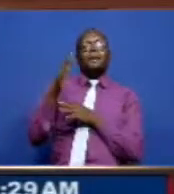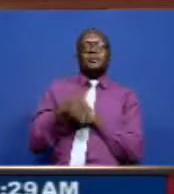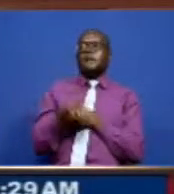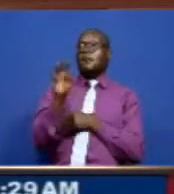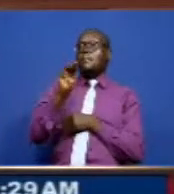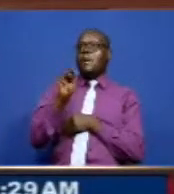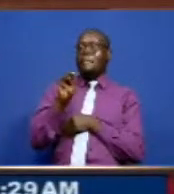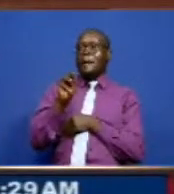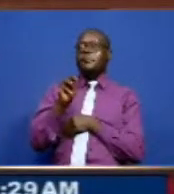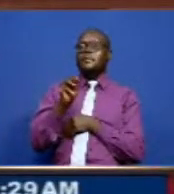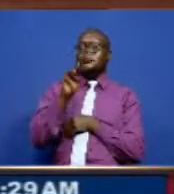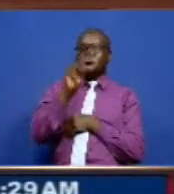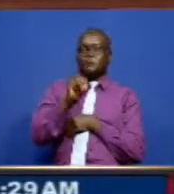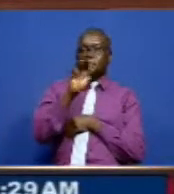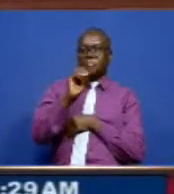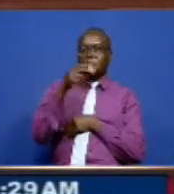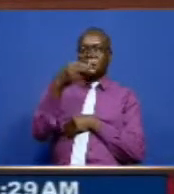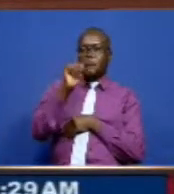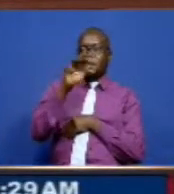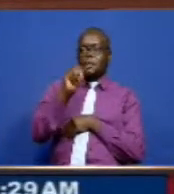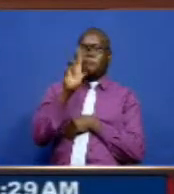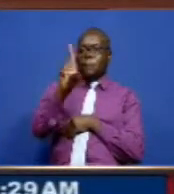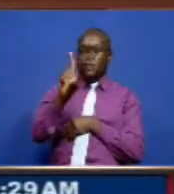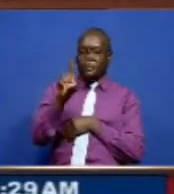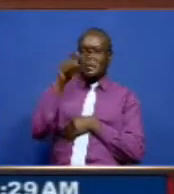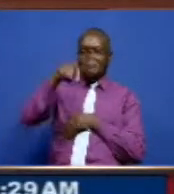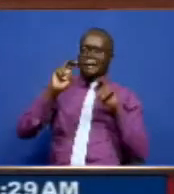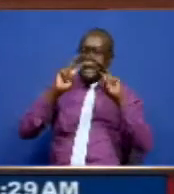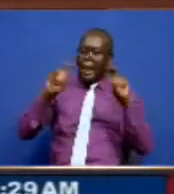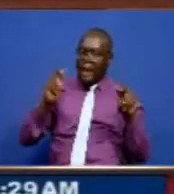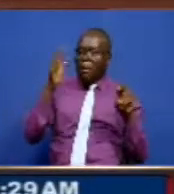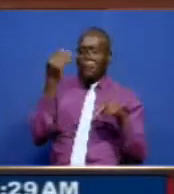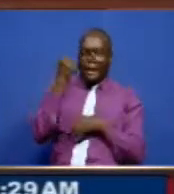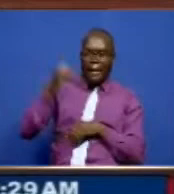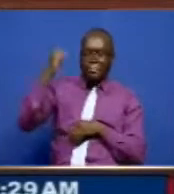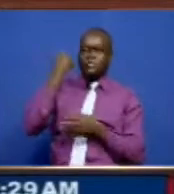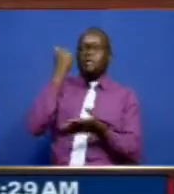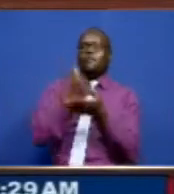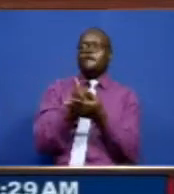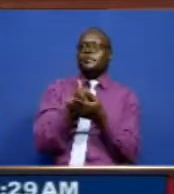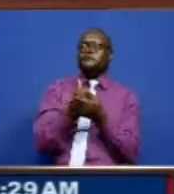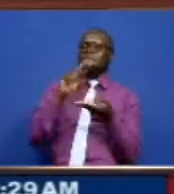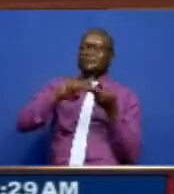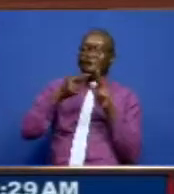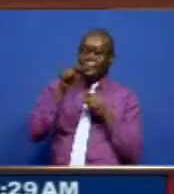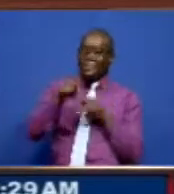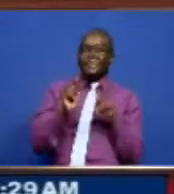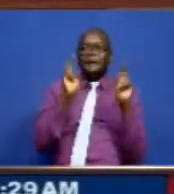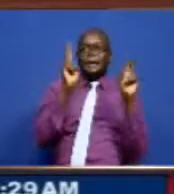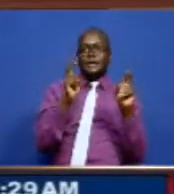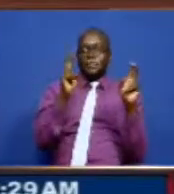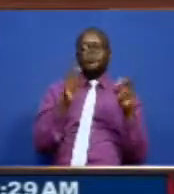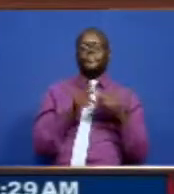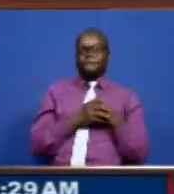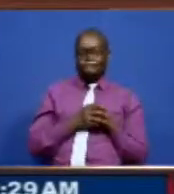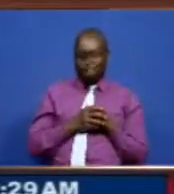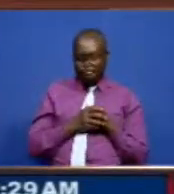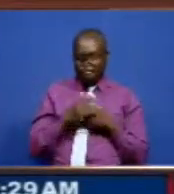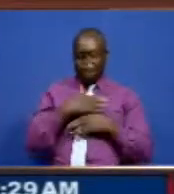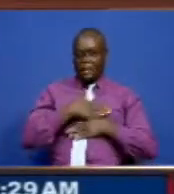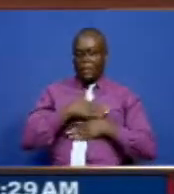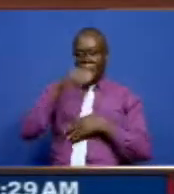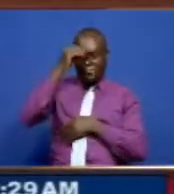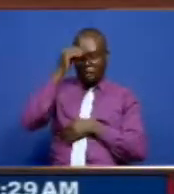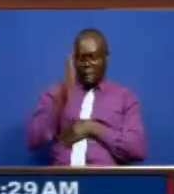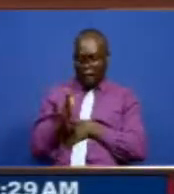Mohammed Abdi Mohamud, be investigated for abuse of office in relation to the above case. Honorable